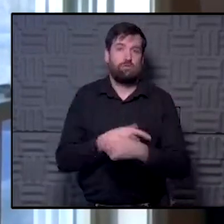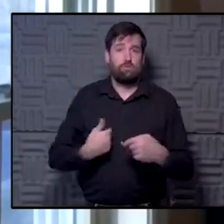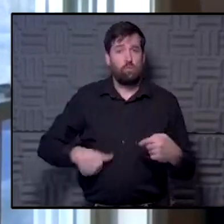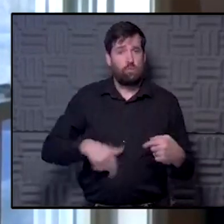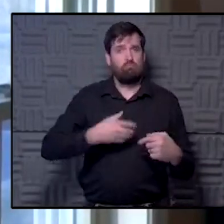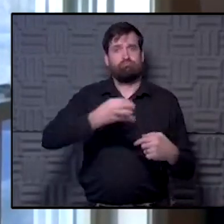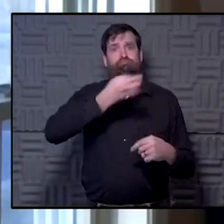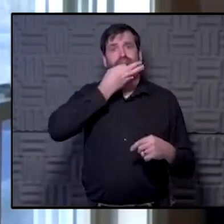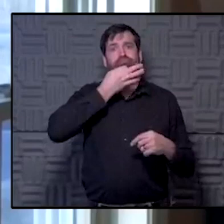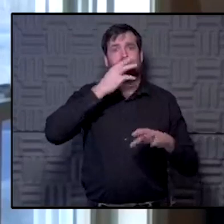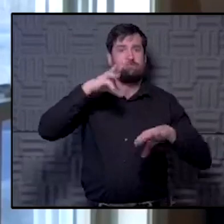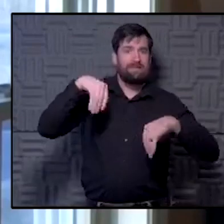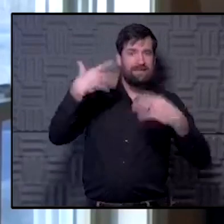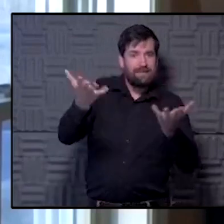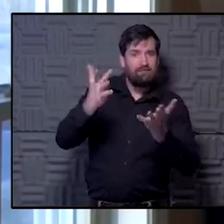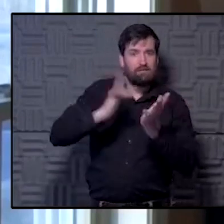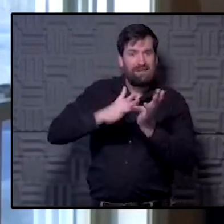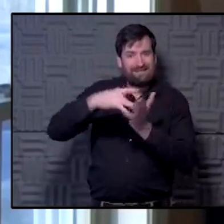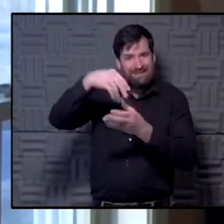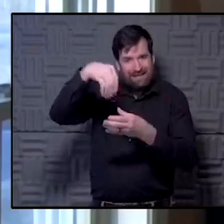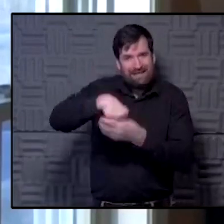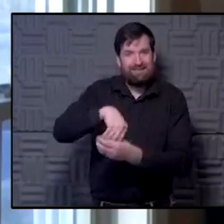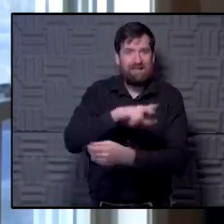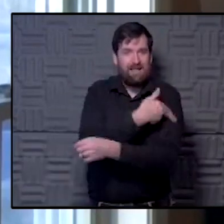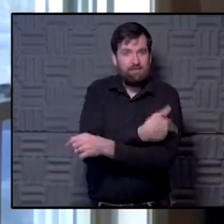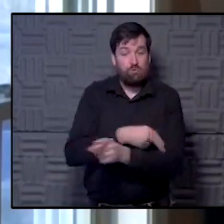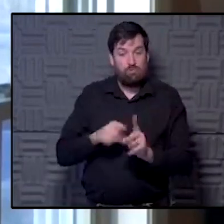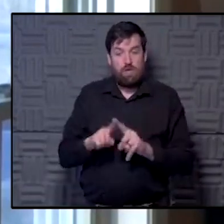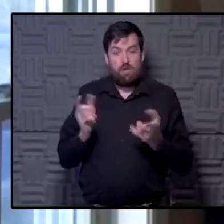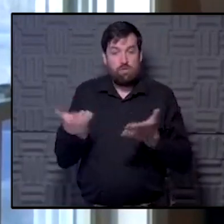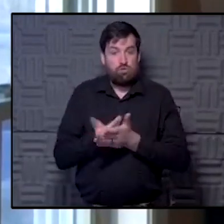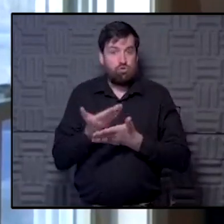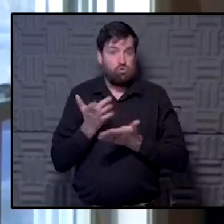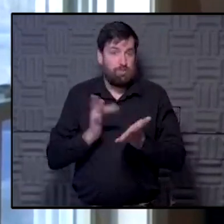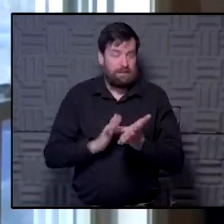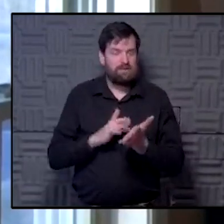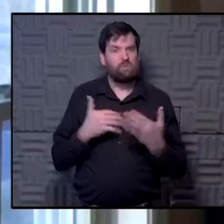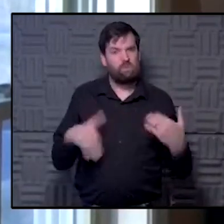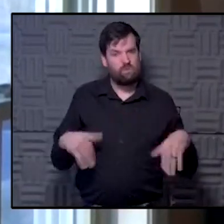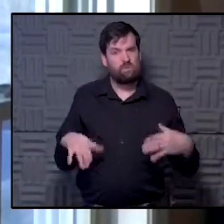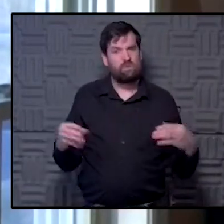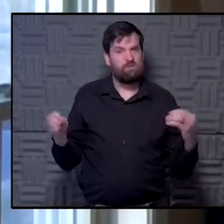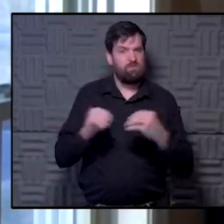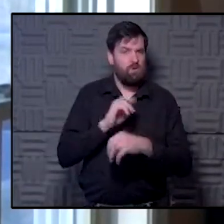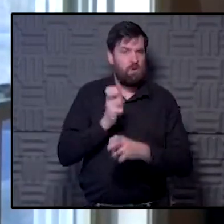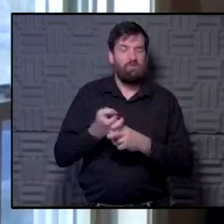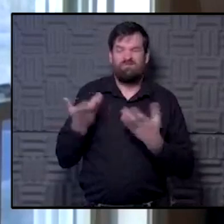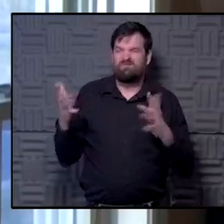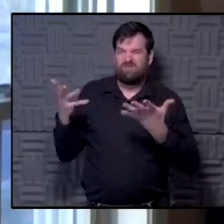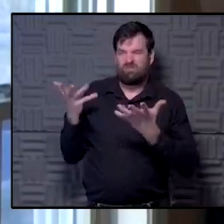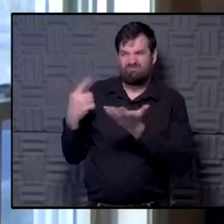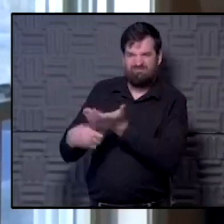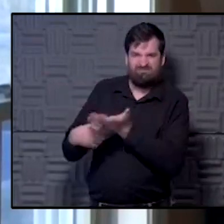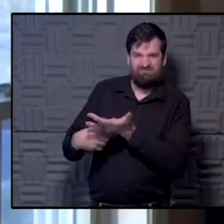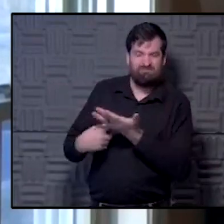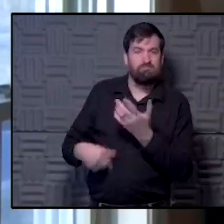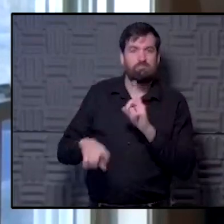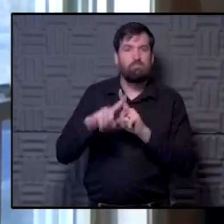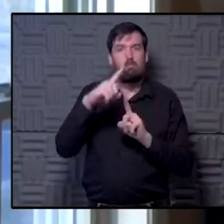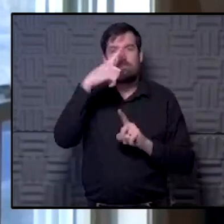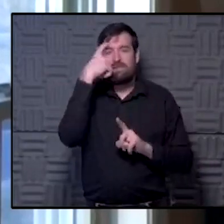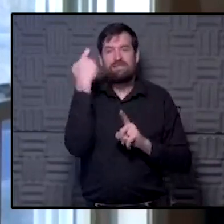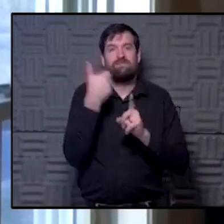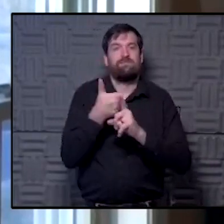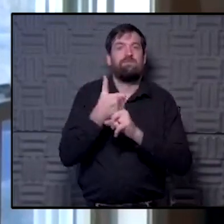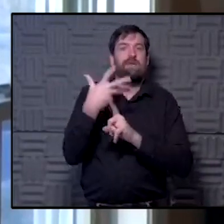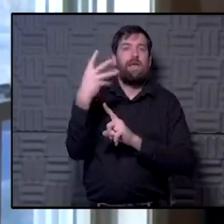giving medicines in the hospital. But this new medicine was a little bit harder, and you guys have probably talked about it on the show, because it was an outpatient medicine.